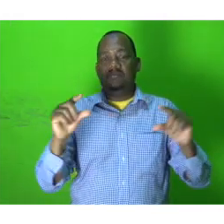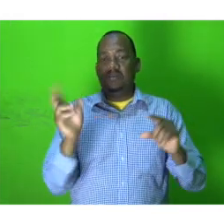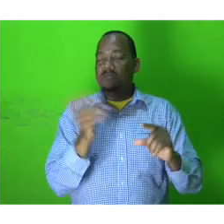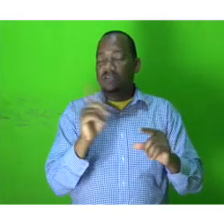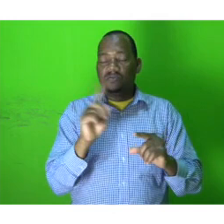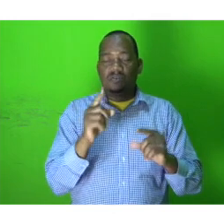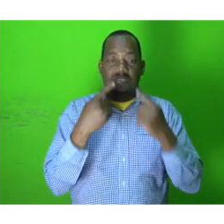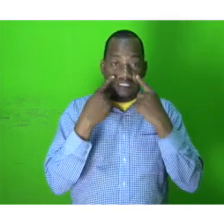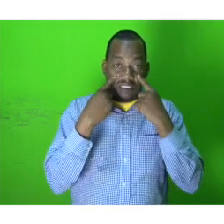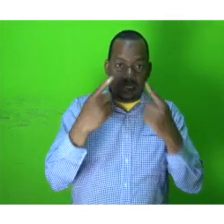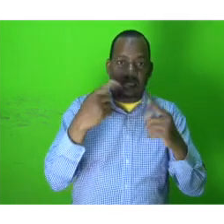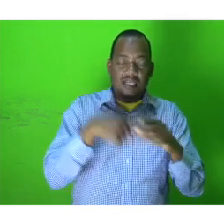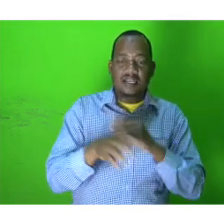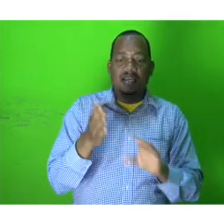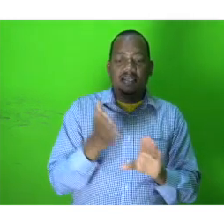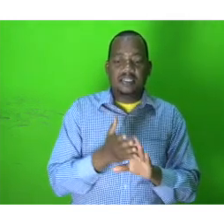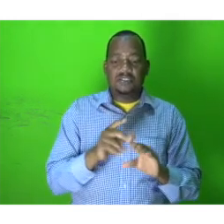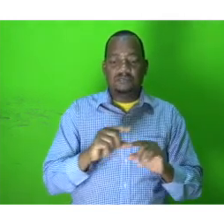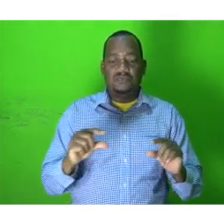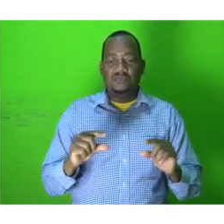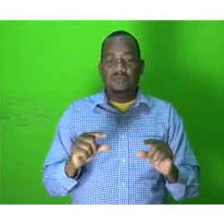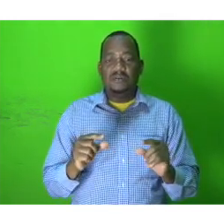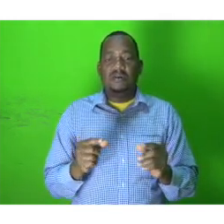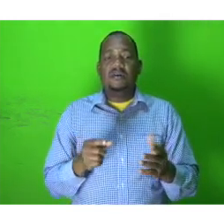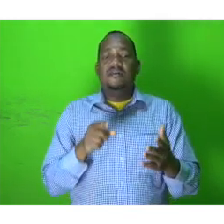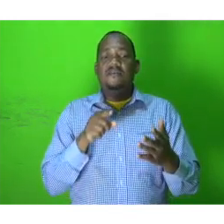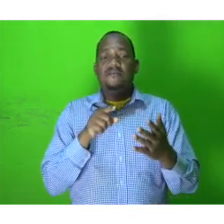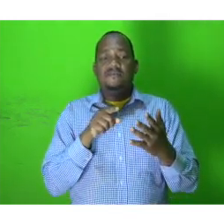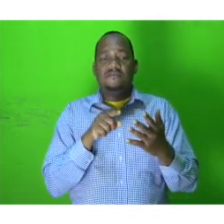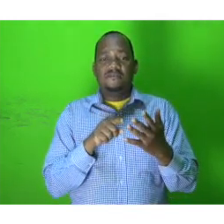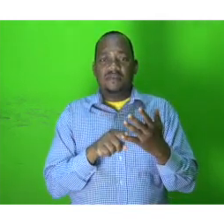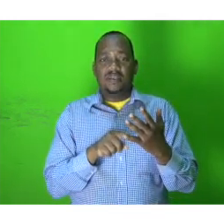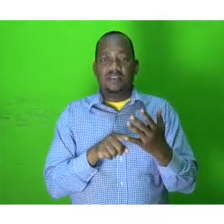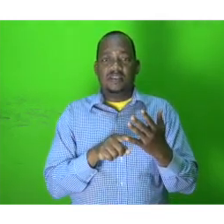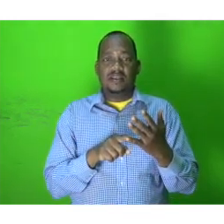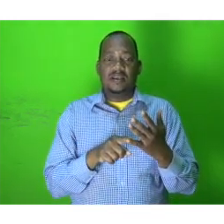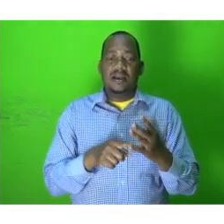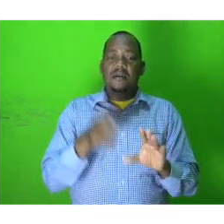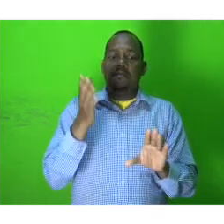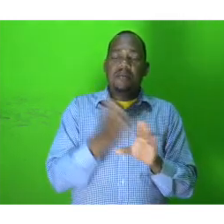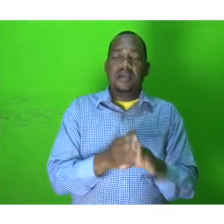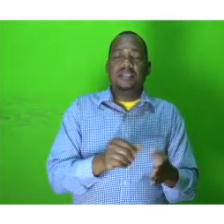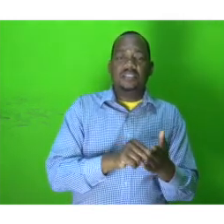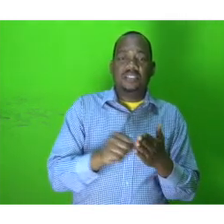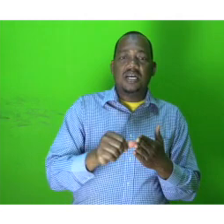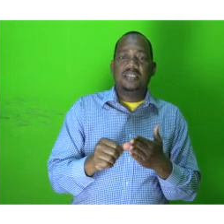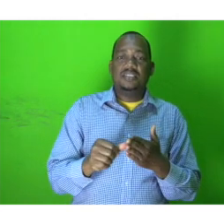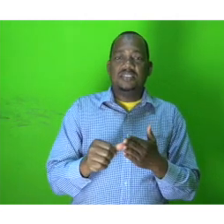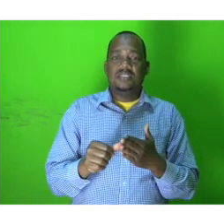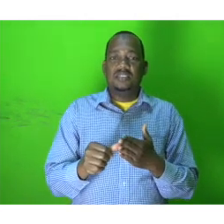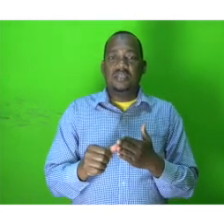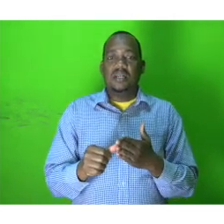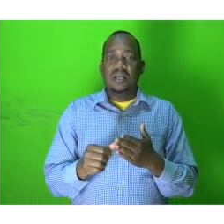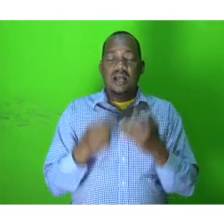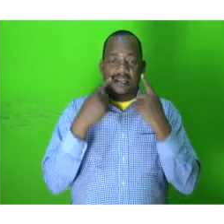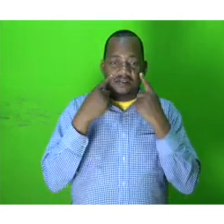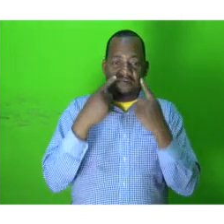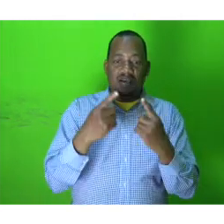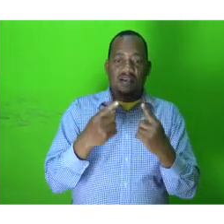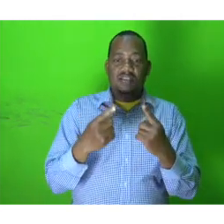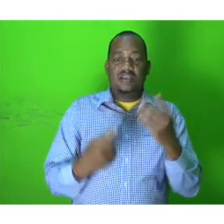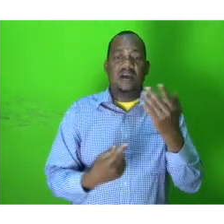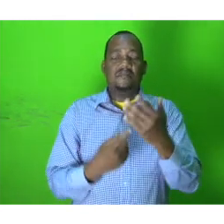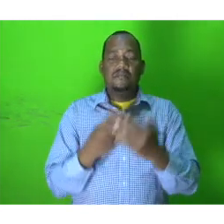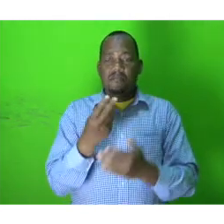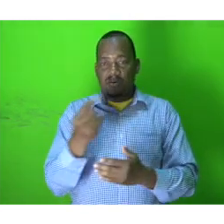not seen in a cash book. Fifth, bank charge. Bank charge refers to the amount charged by